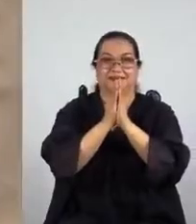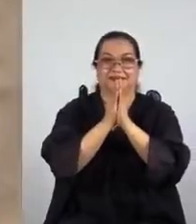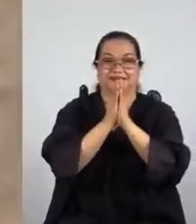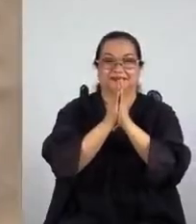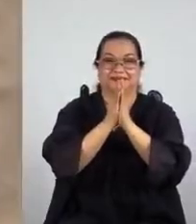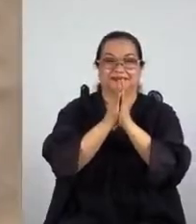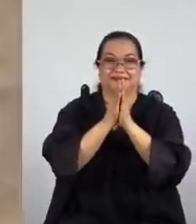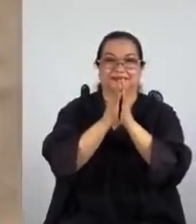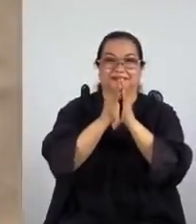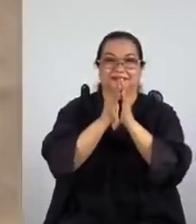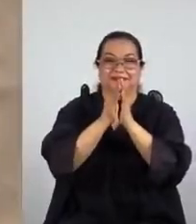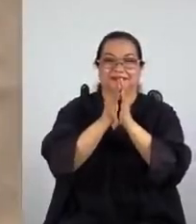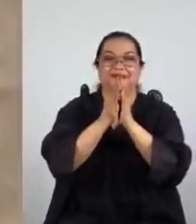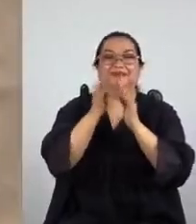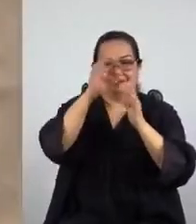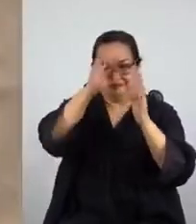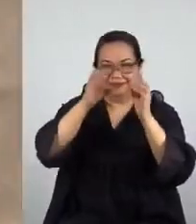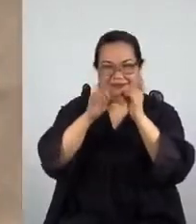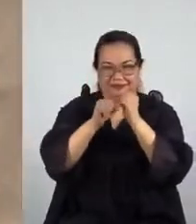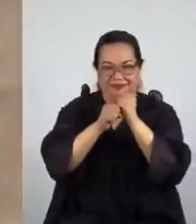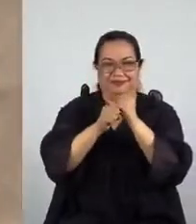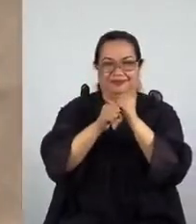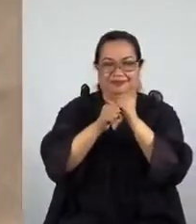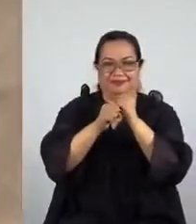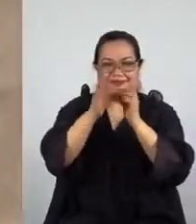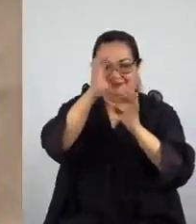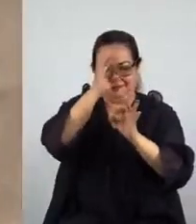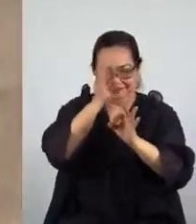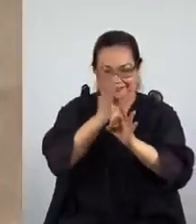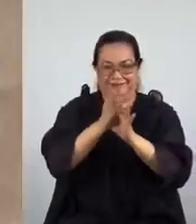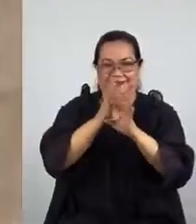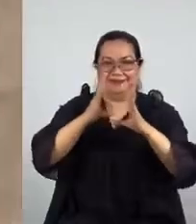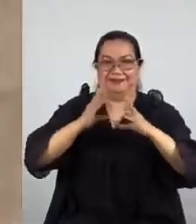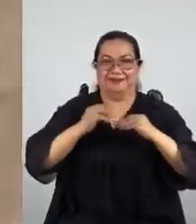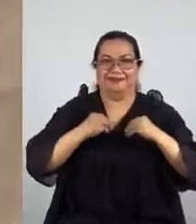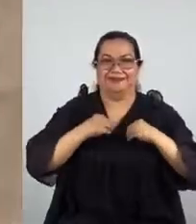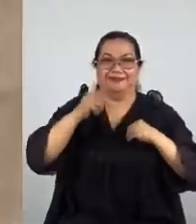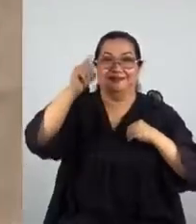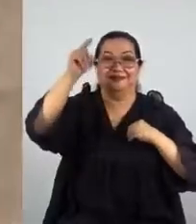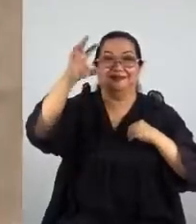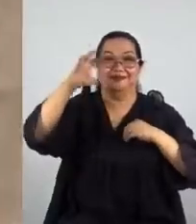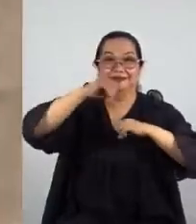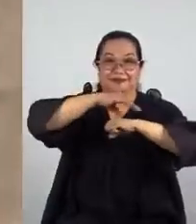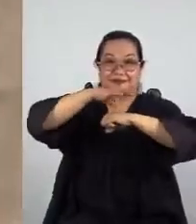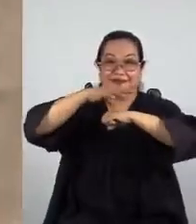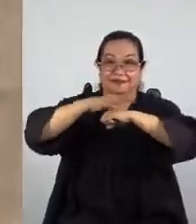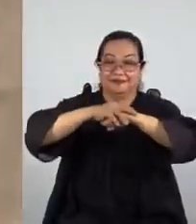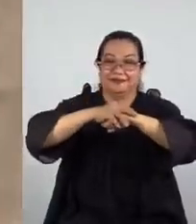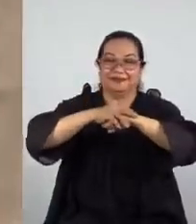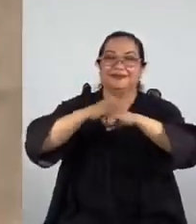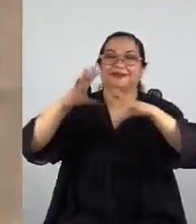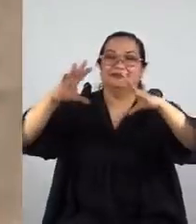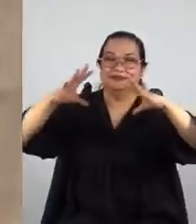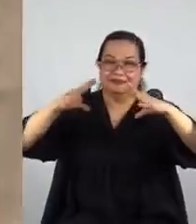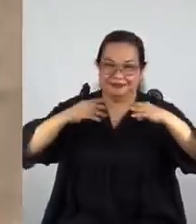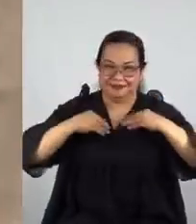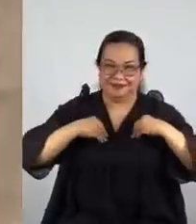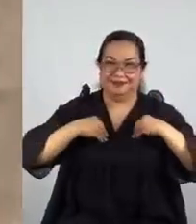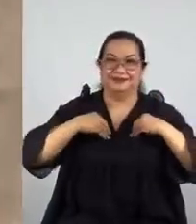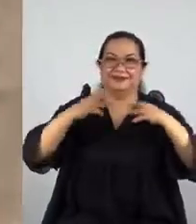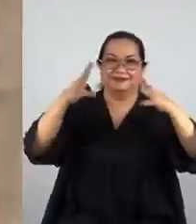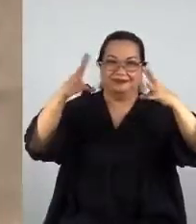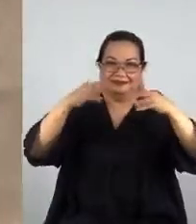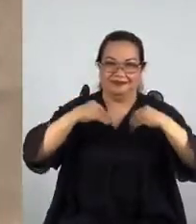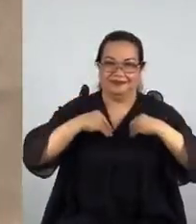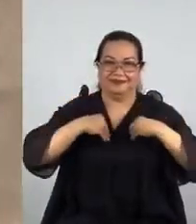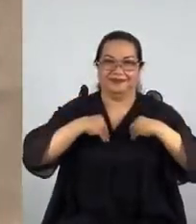And they took the step of faith. God empowers them. And they have been receiving